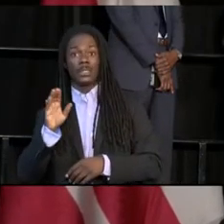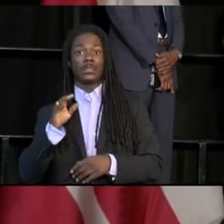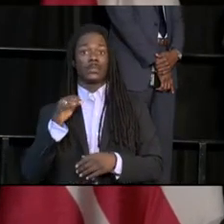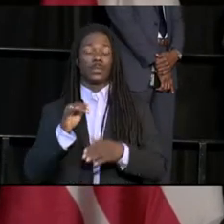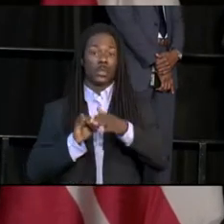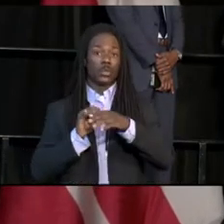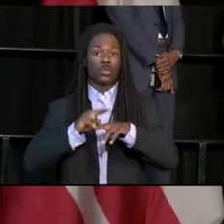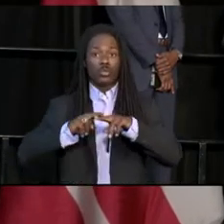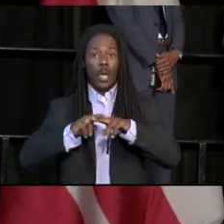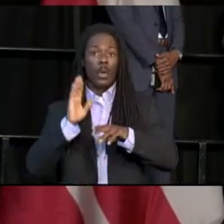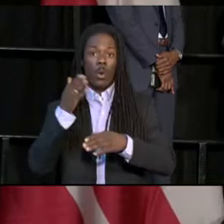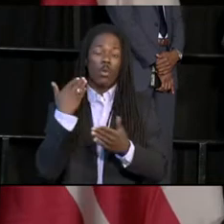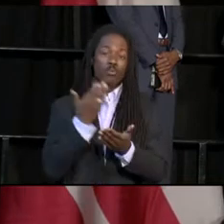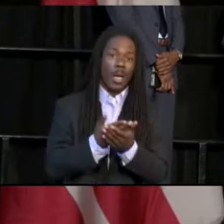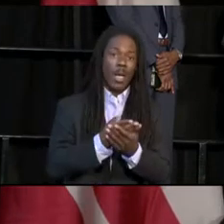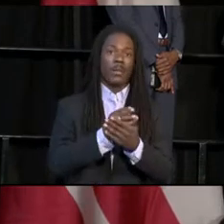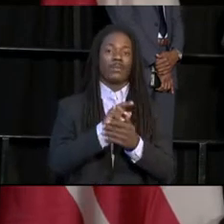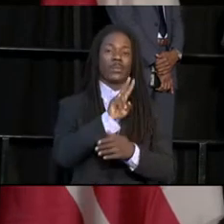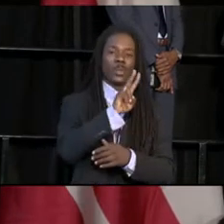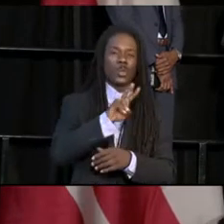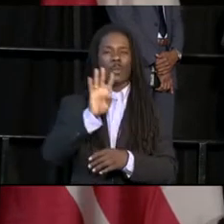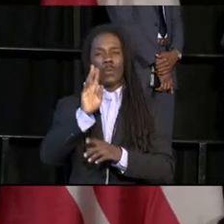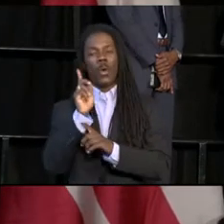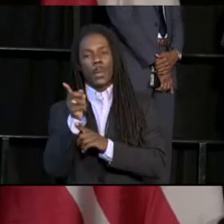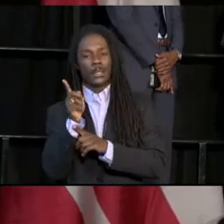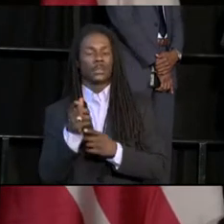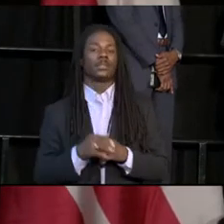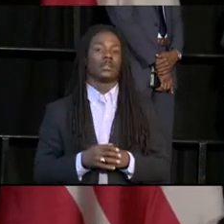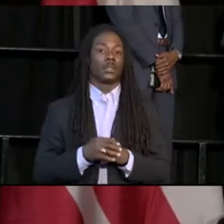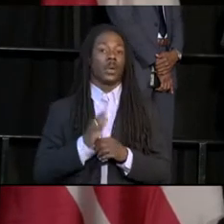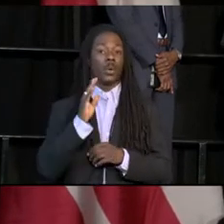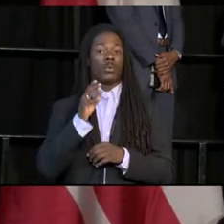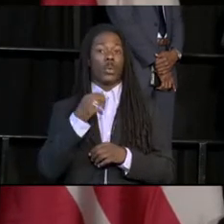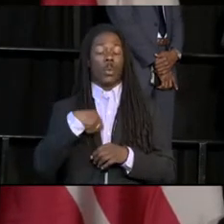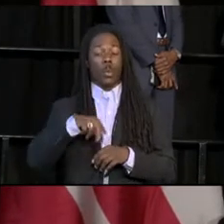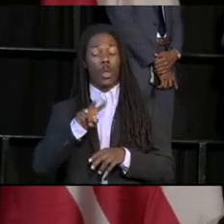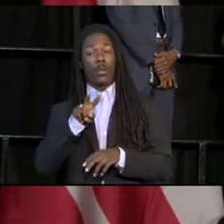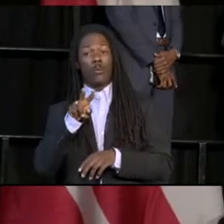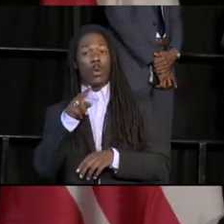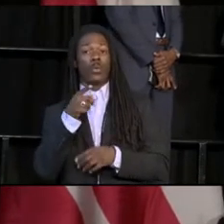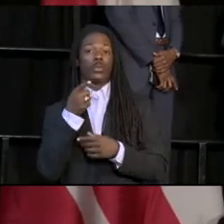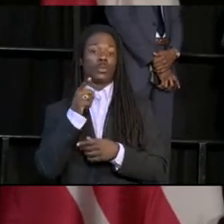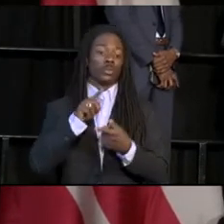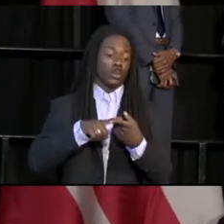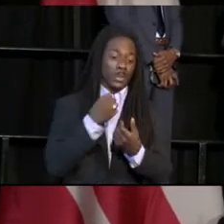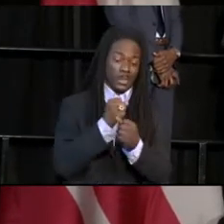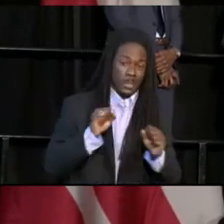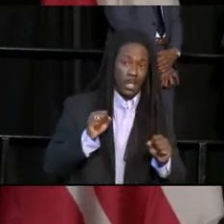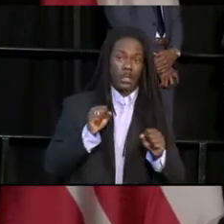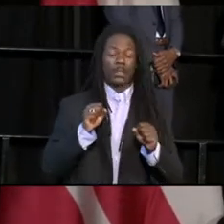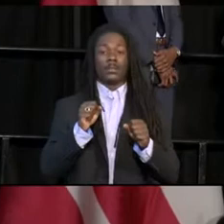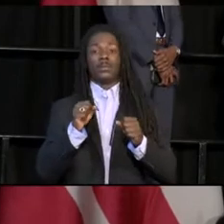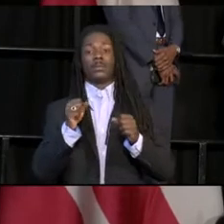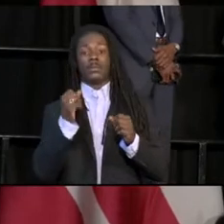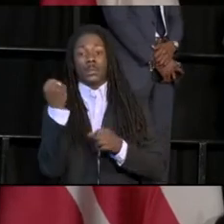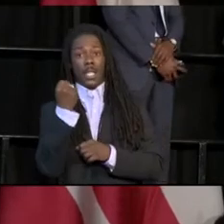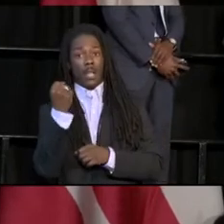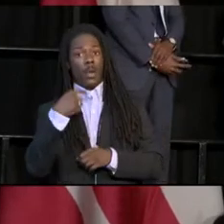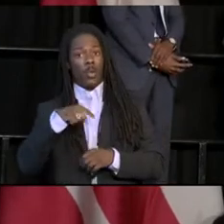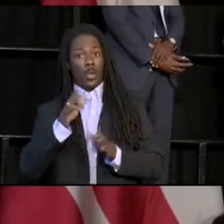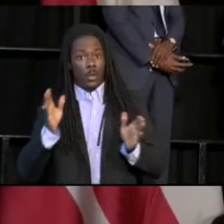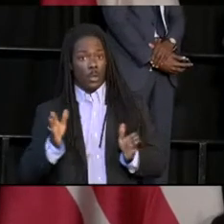4 minutes. We look forward to a safe event on Saturday, and once again, we urge all attendees to plan ahead and